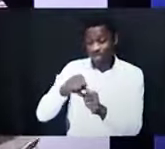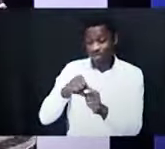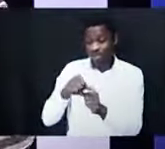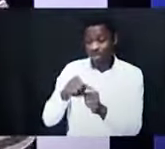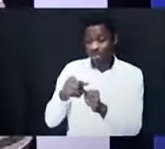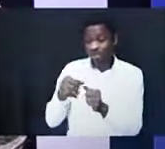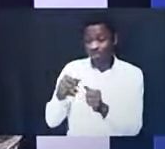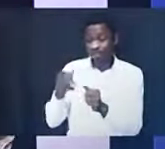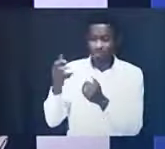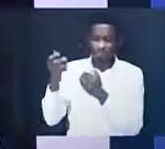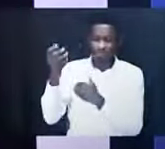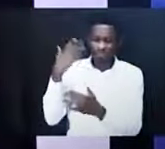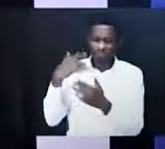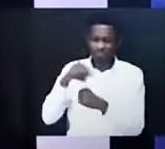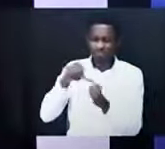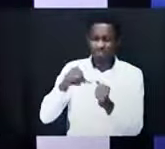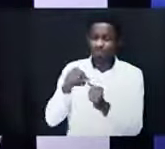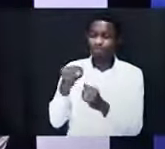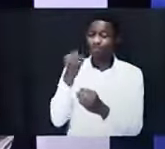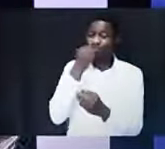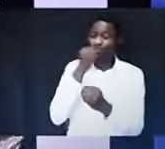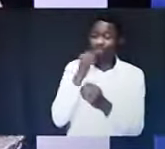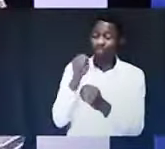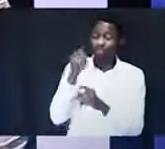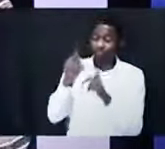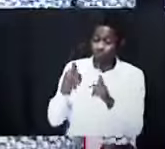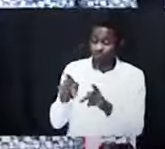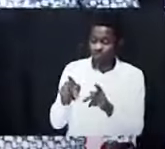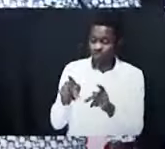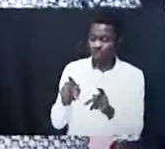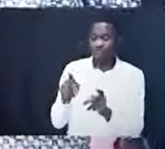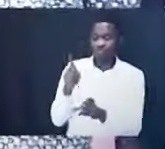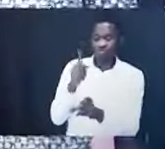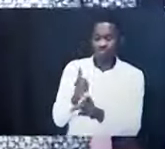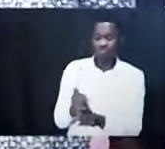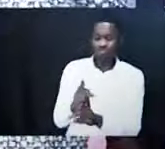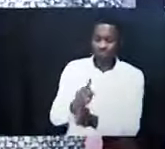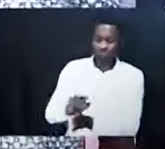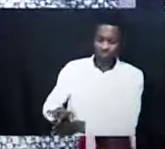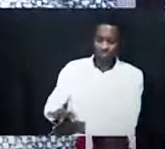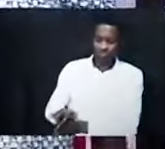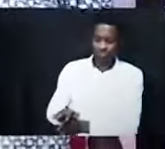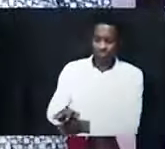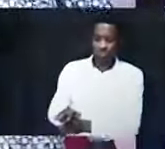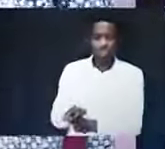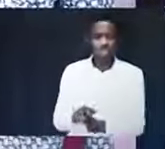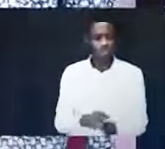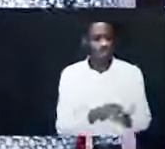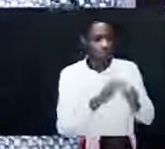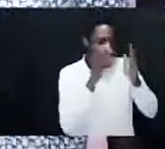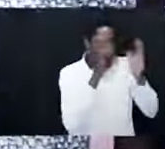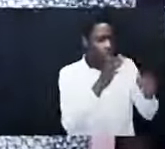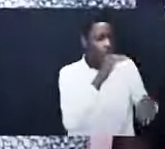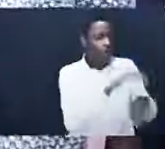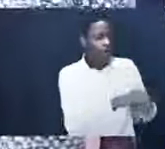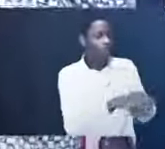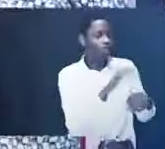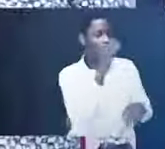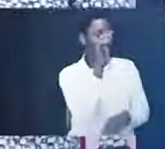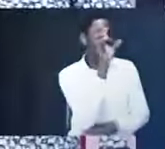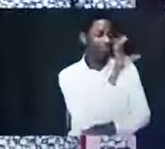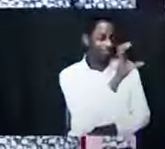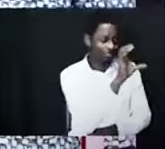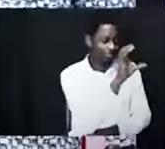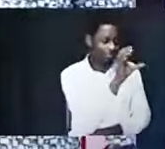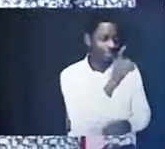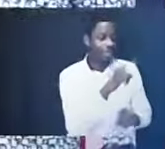we also did some prayer. We want to go back to continue our teaching. We want to